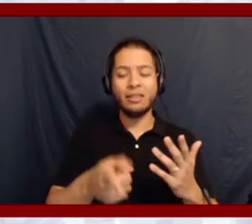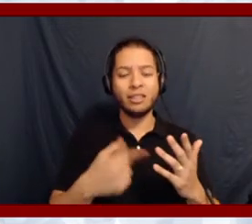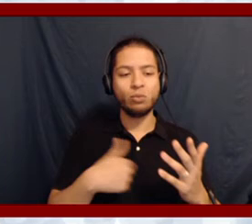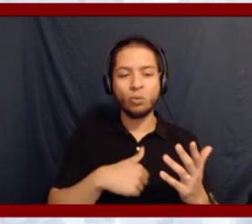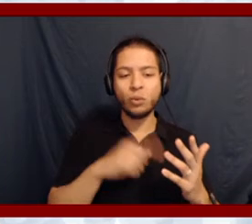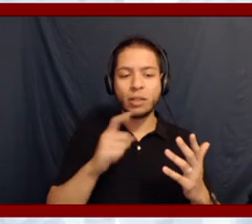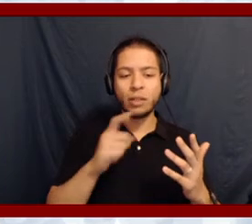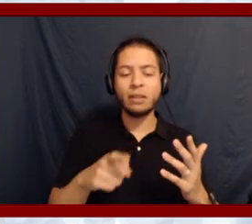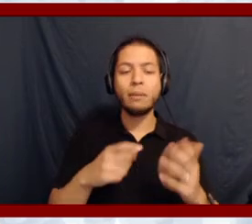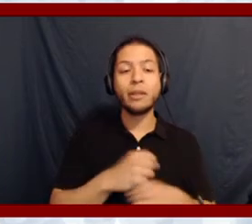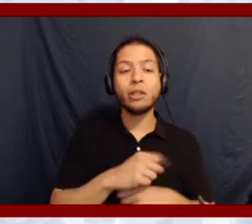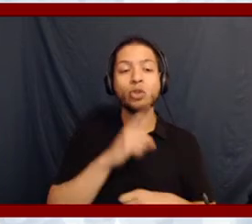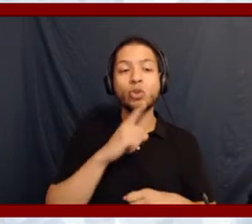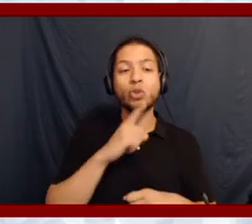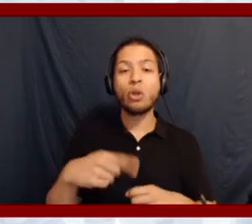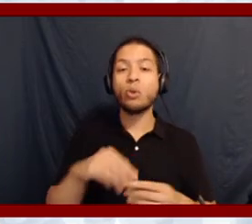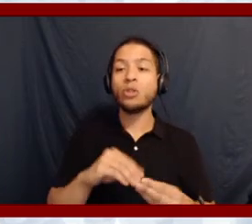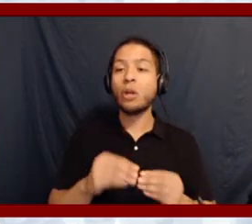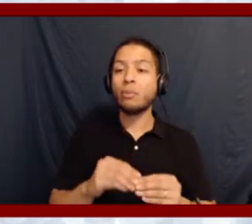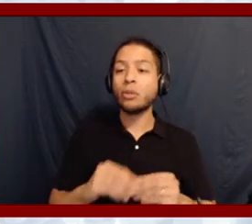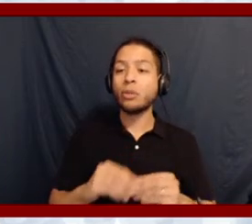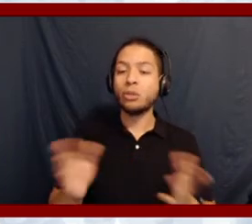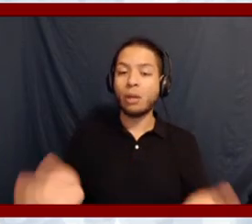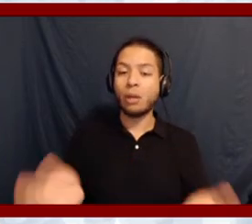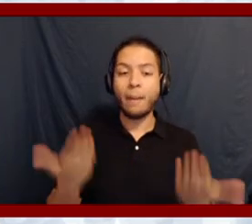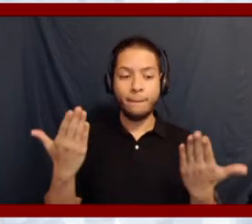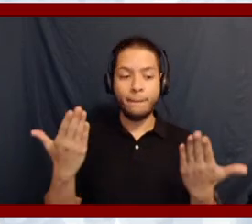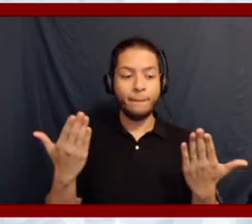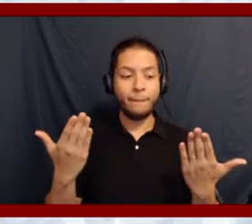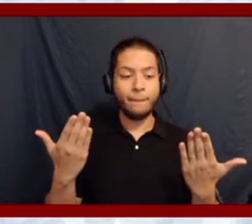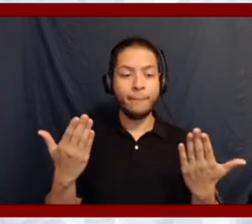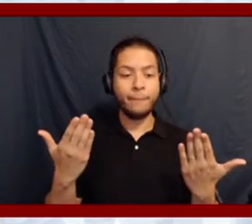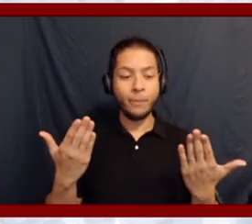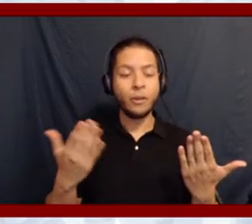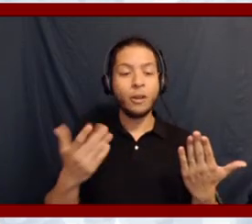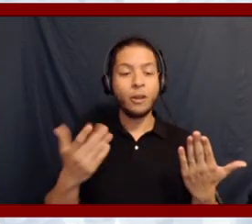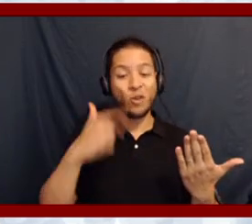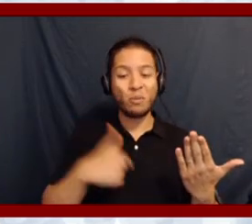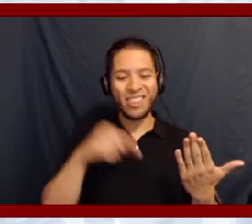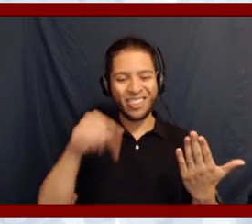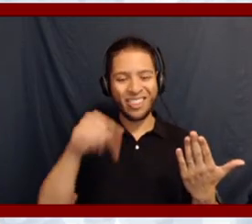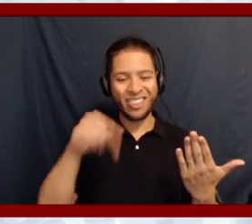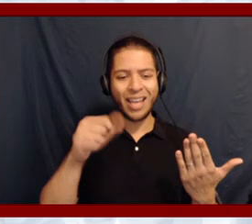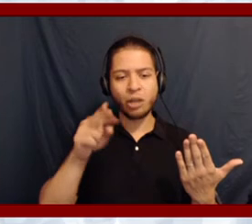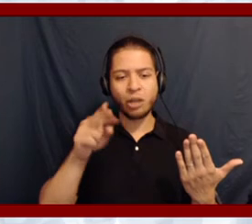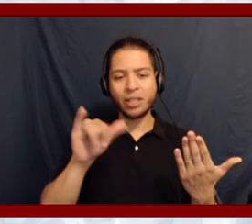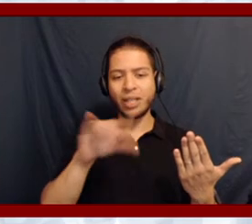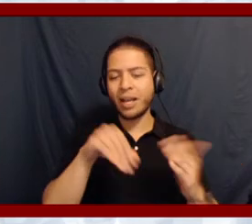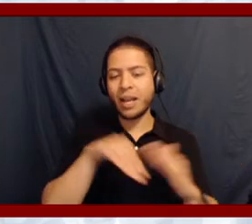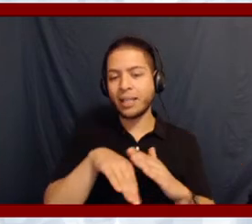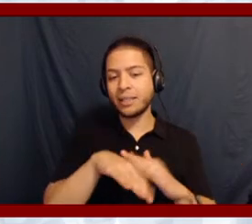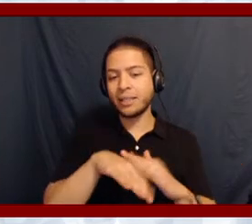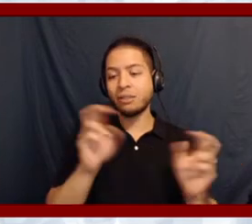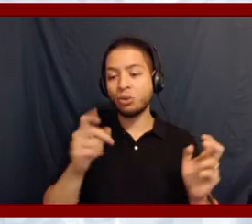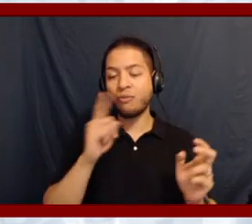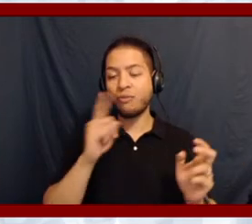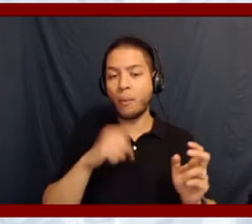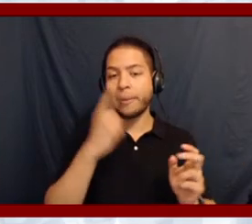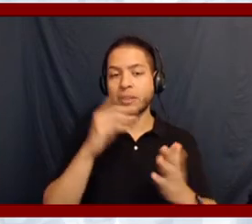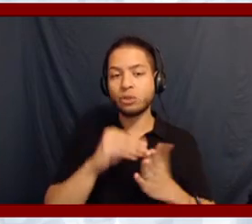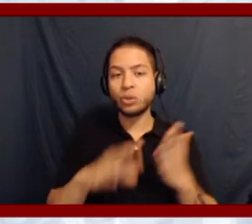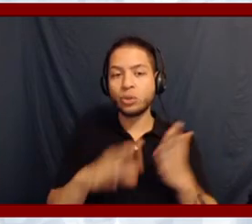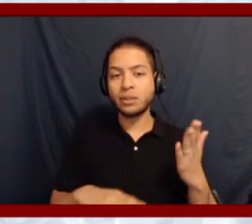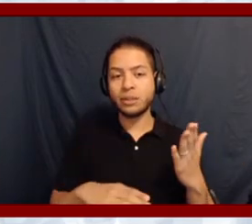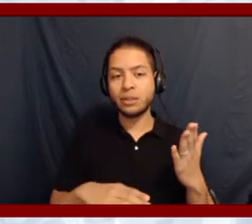those numbers up. We have to do more. This, to me, is an issue of equity and access for our Black students. So, you